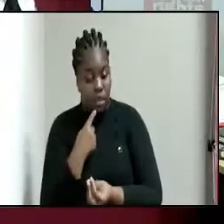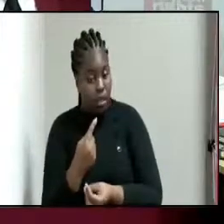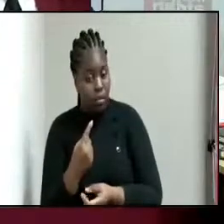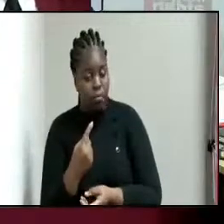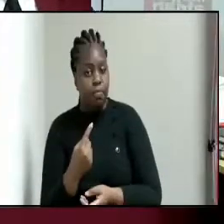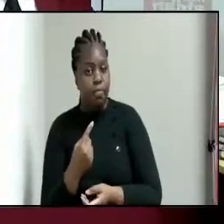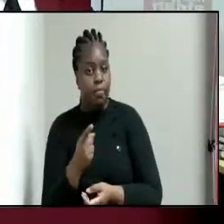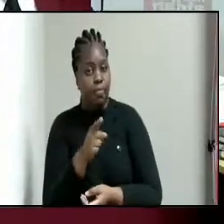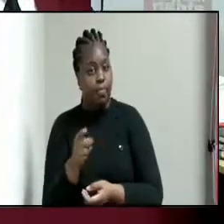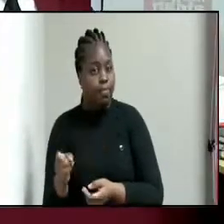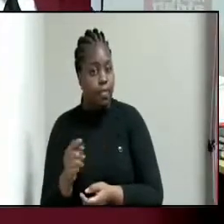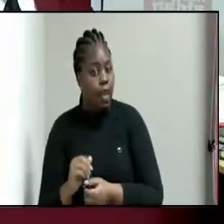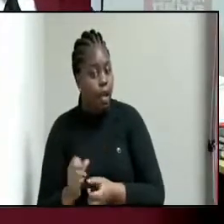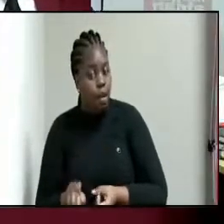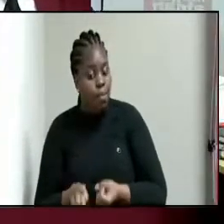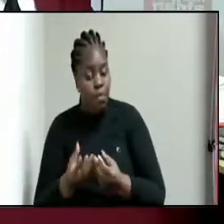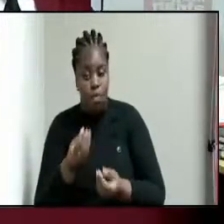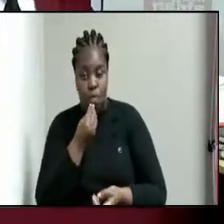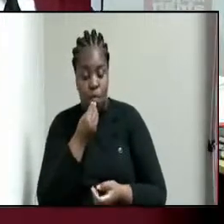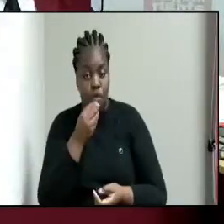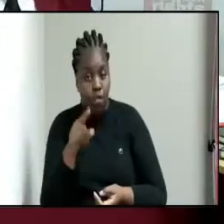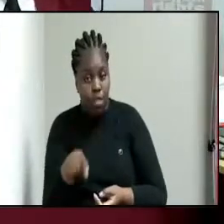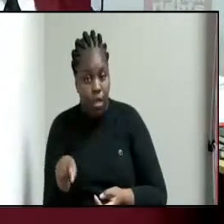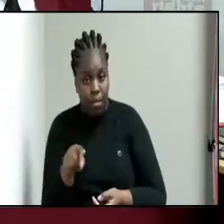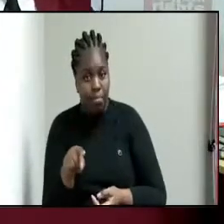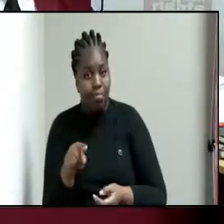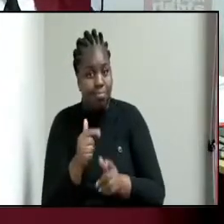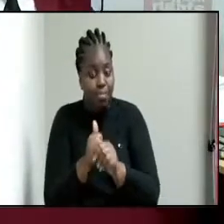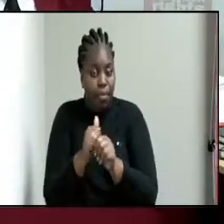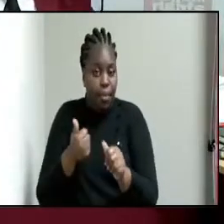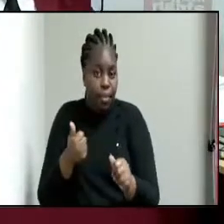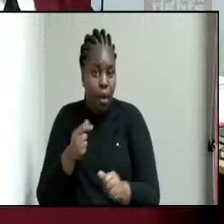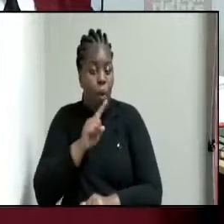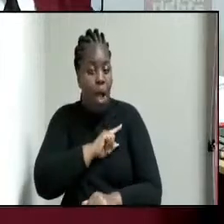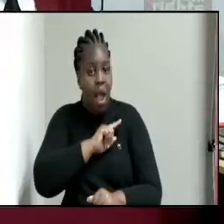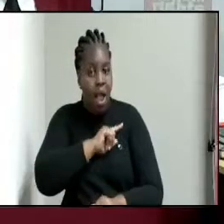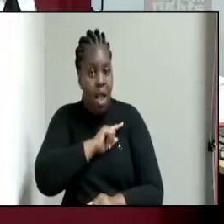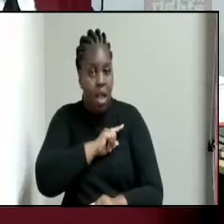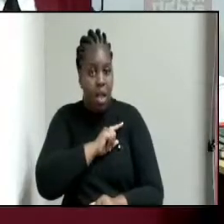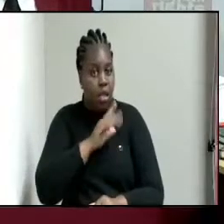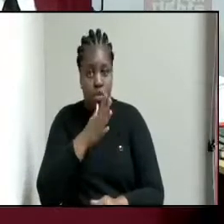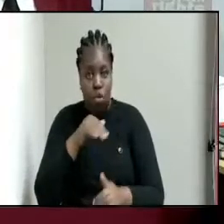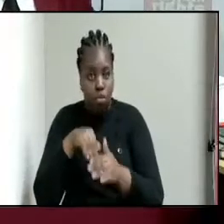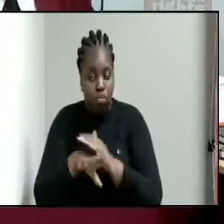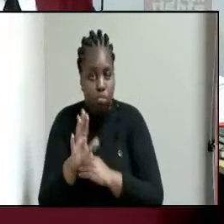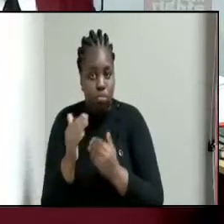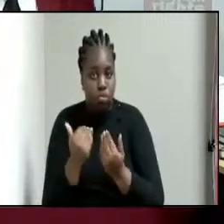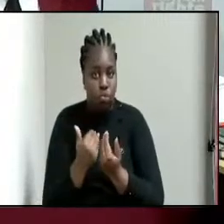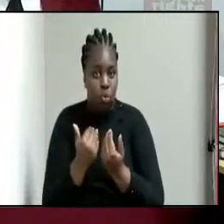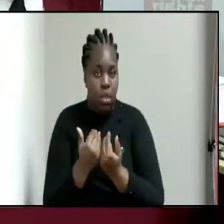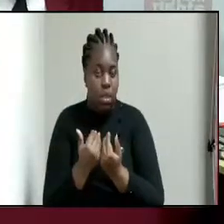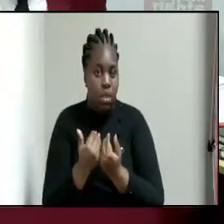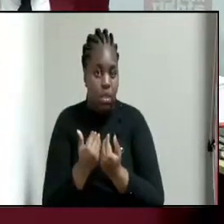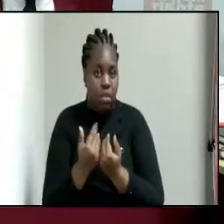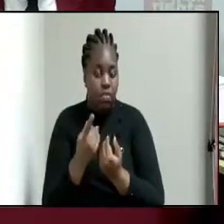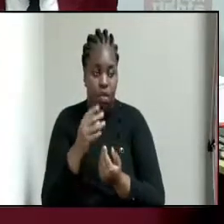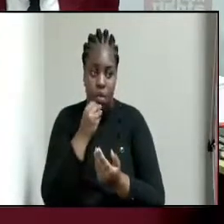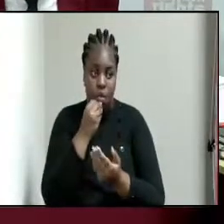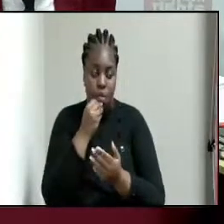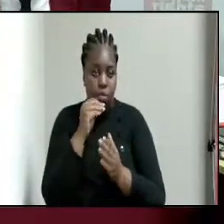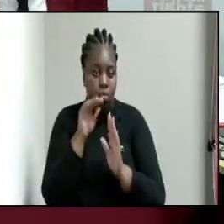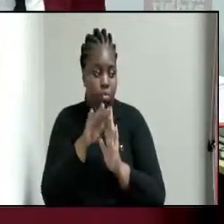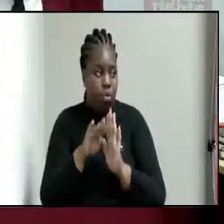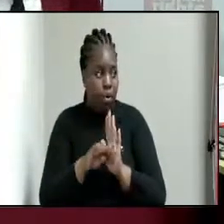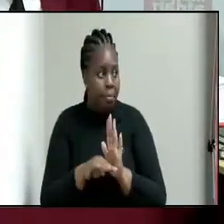that the provision of food to them is lacking because they don't partake and they don't have access to the school nutritional